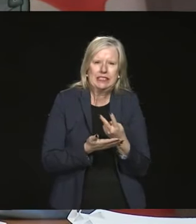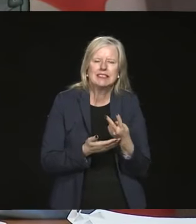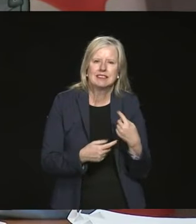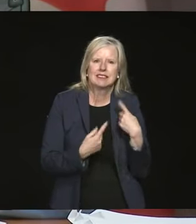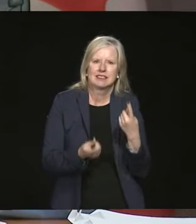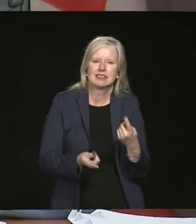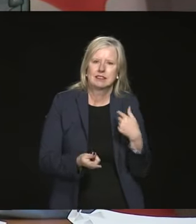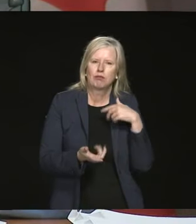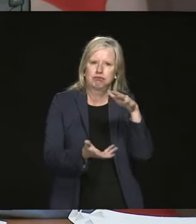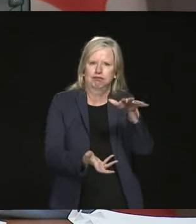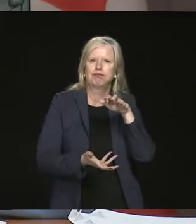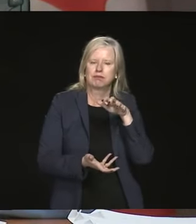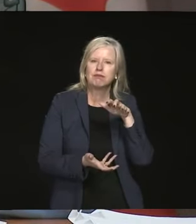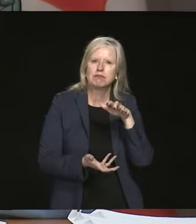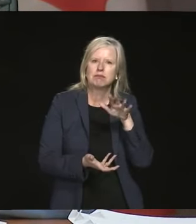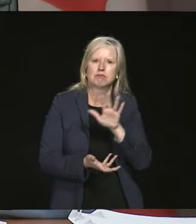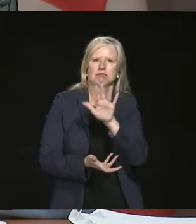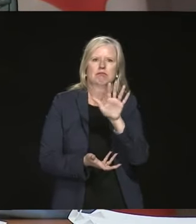around 2 million